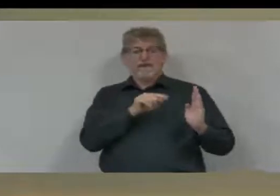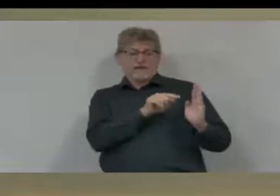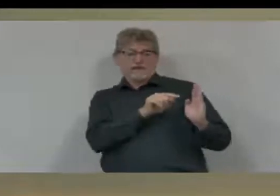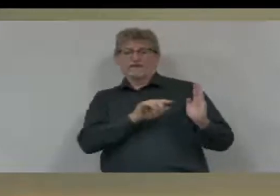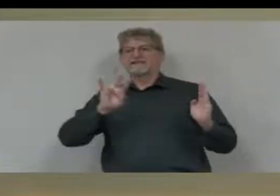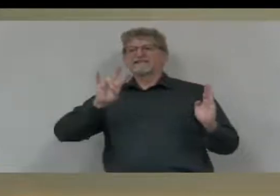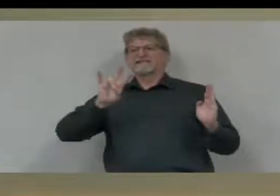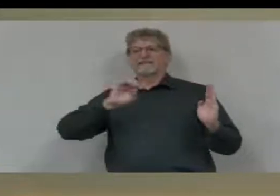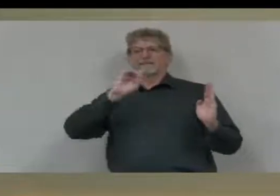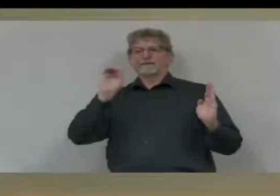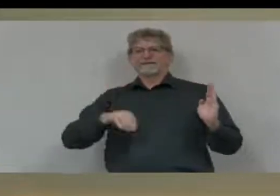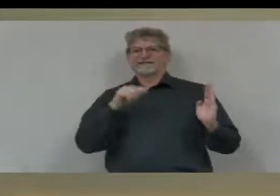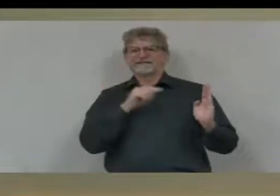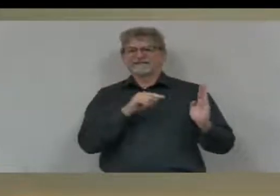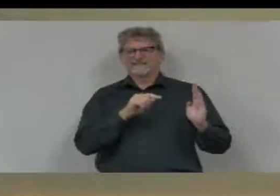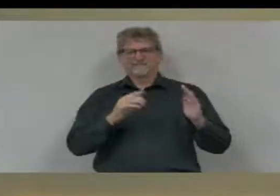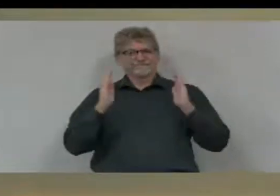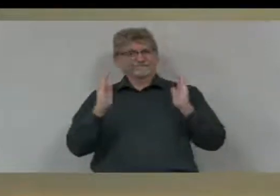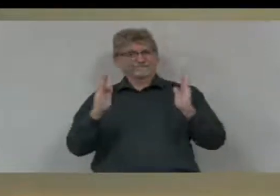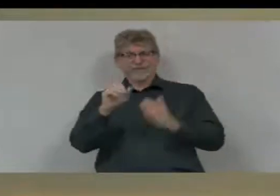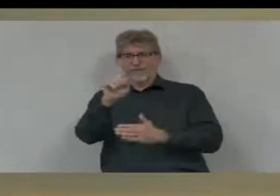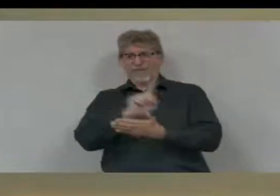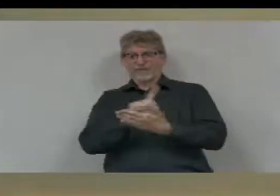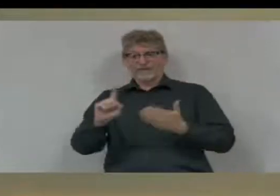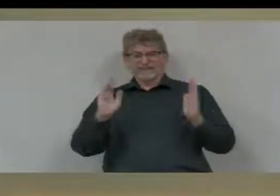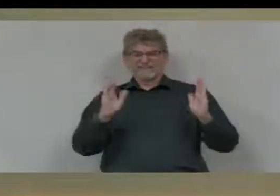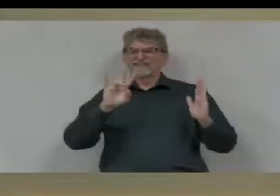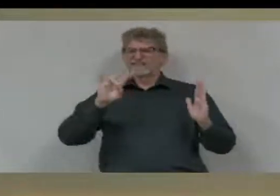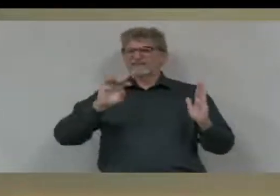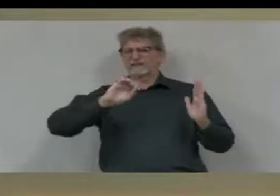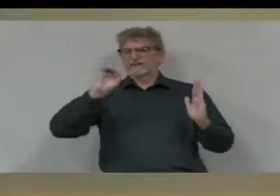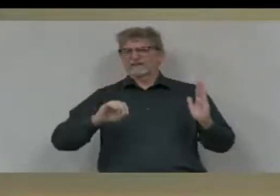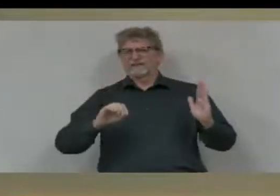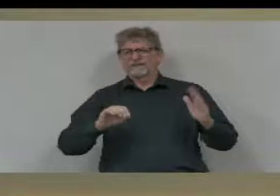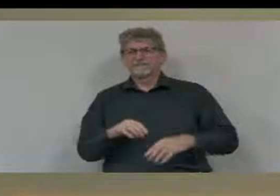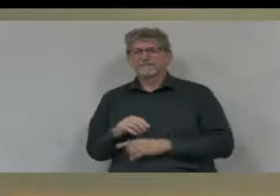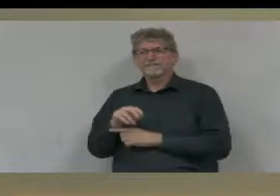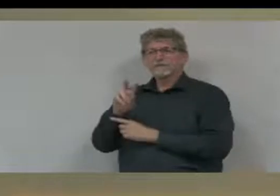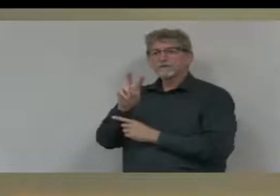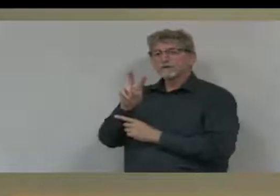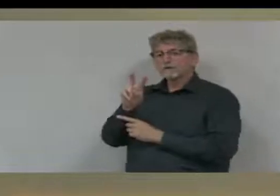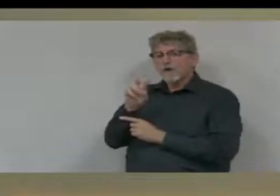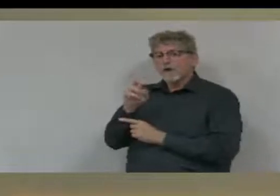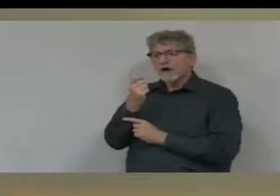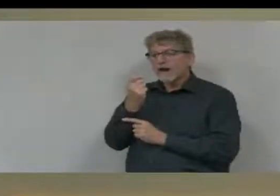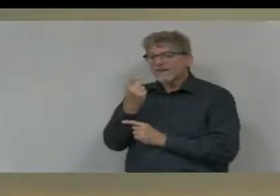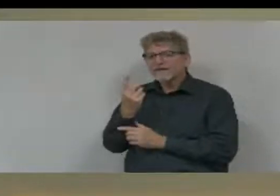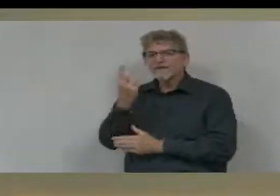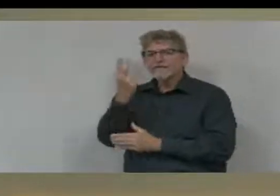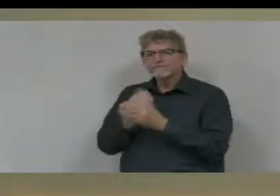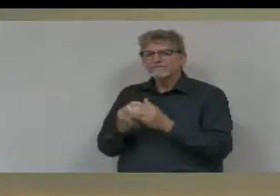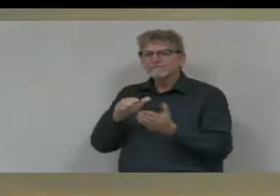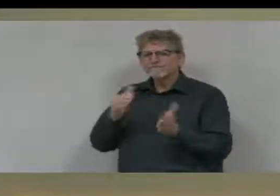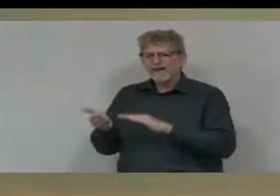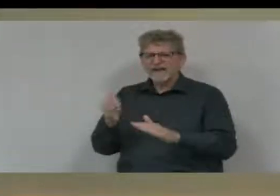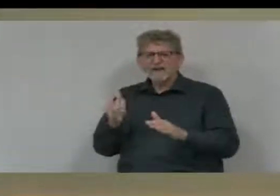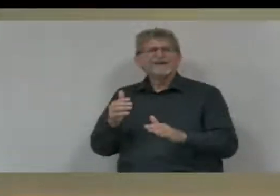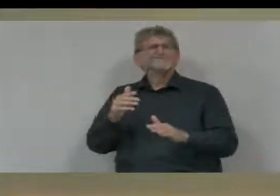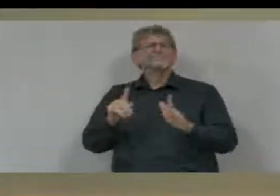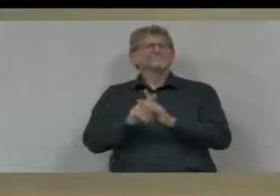7 days. We've had 211 deaths. That's one additional death from last time we met.